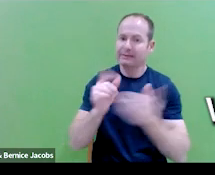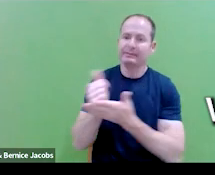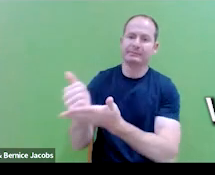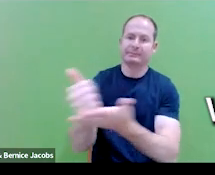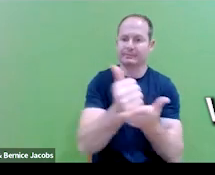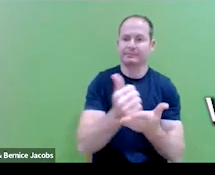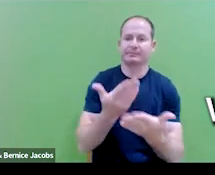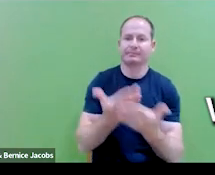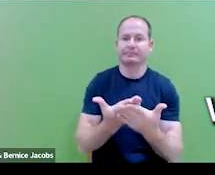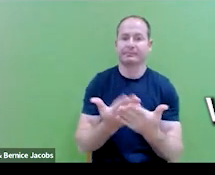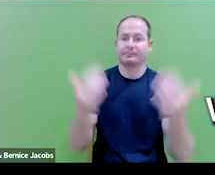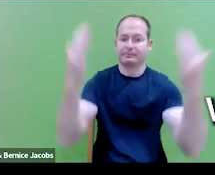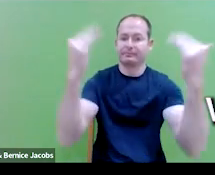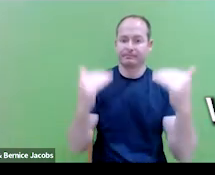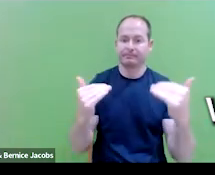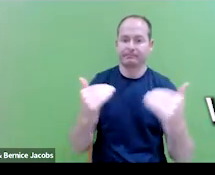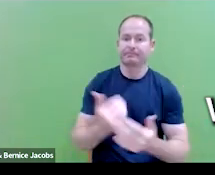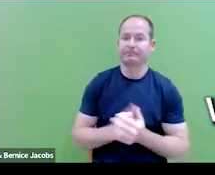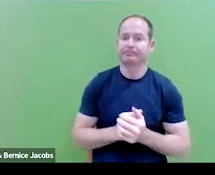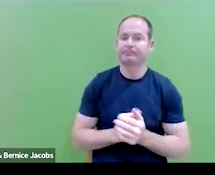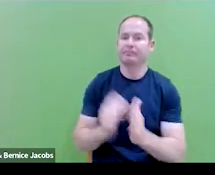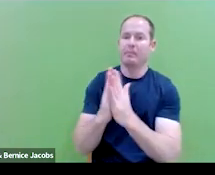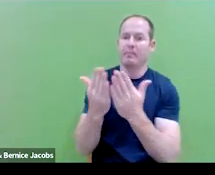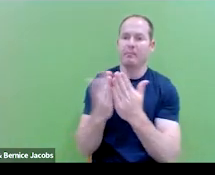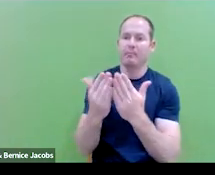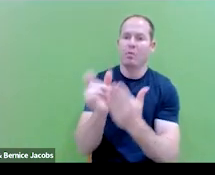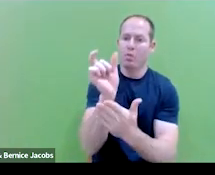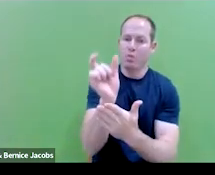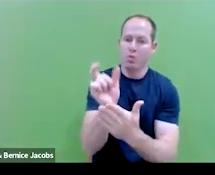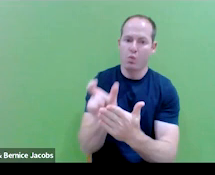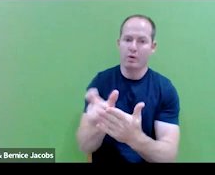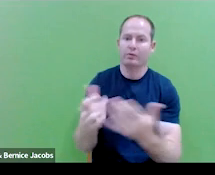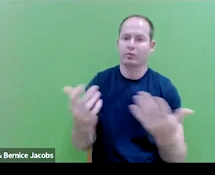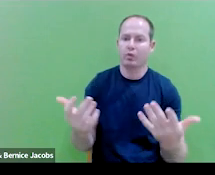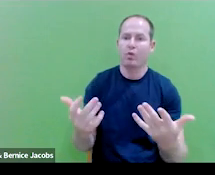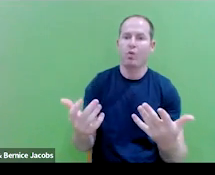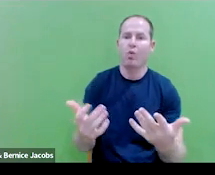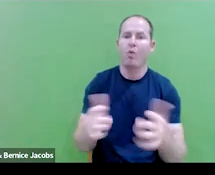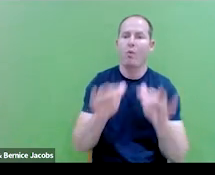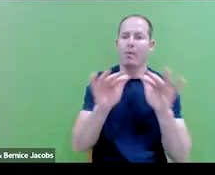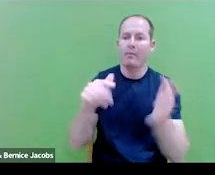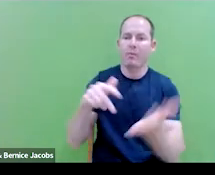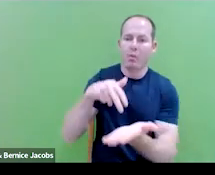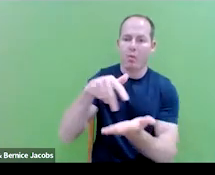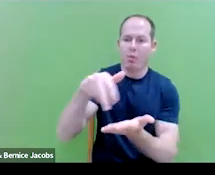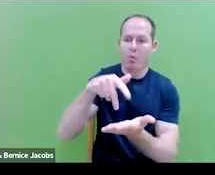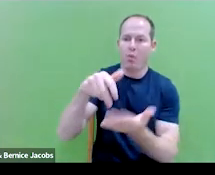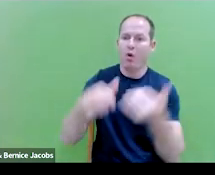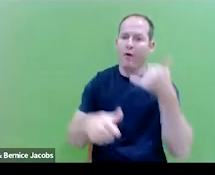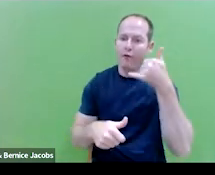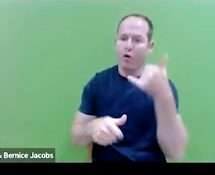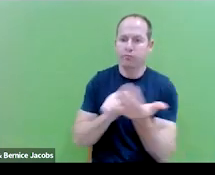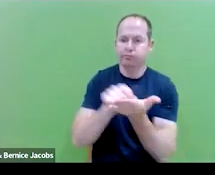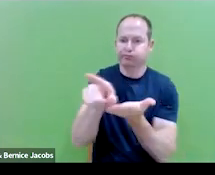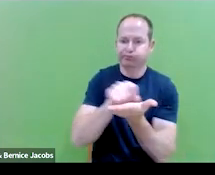Next on the screen, we have some dictionaries and some people walking while texting on their phones. And so in reality, we